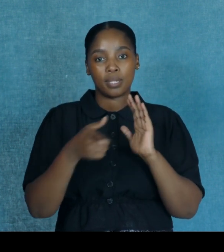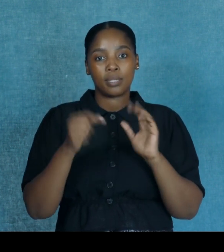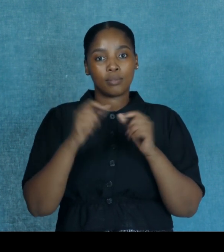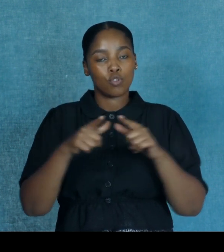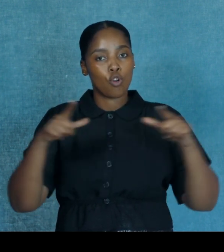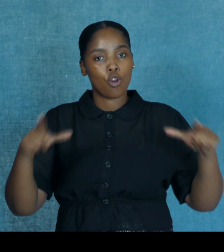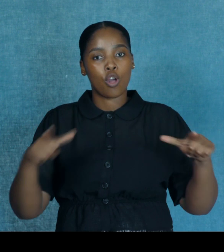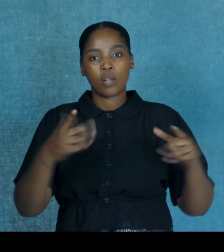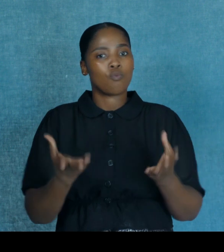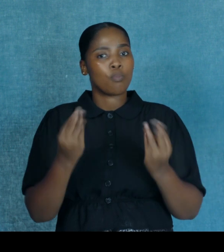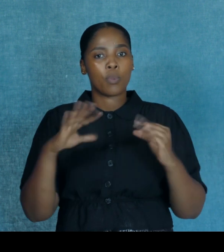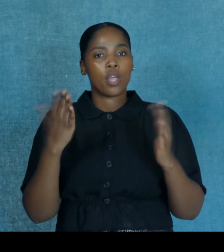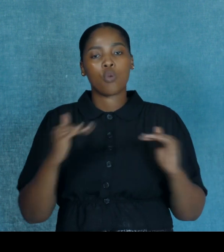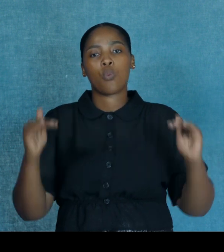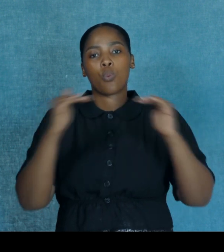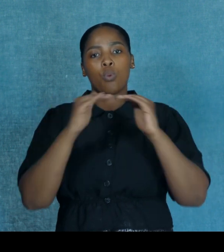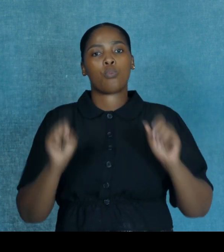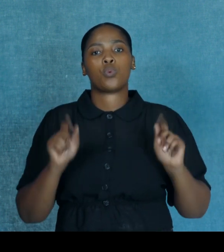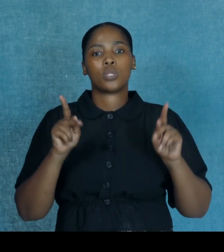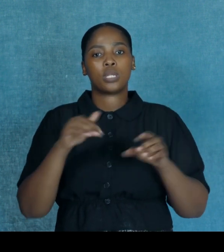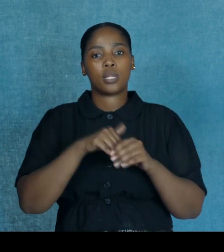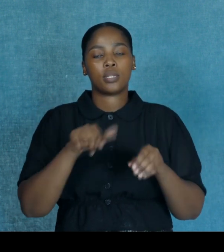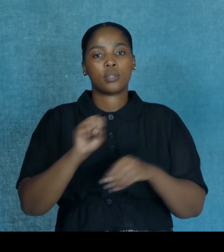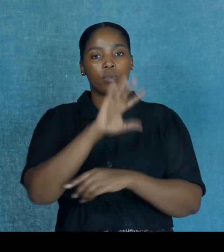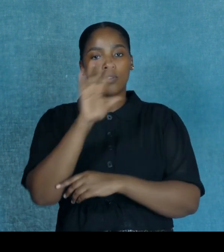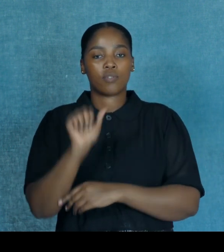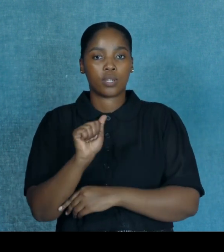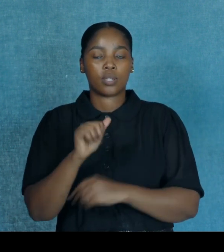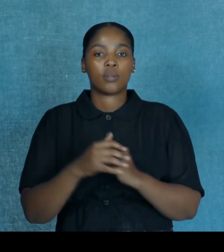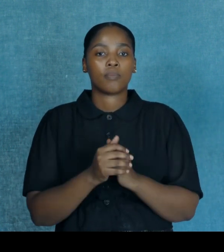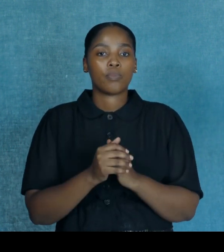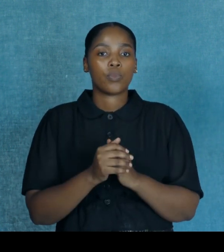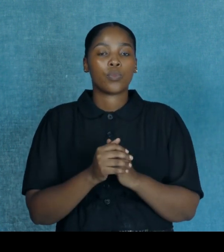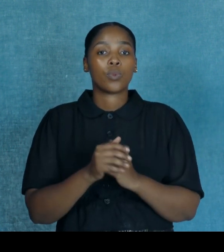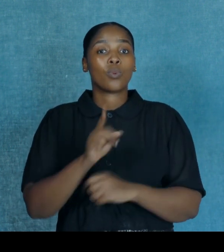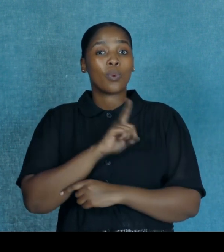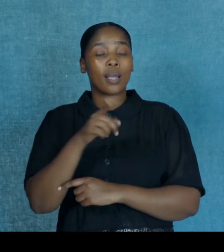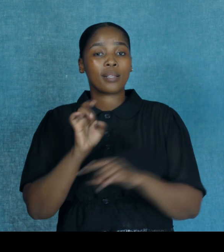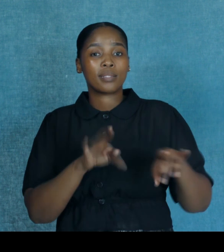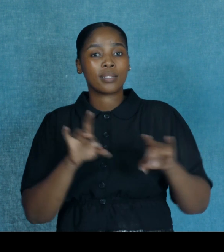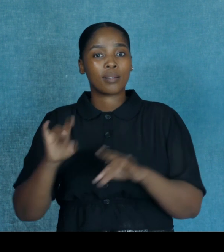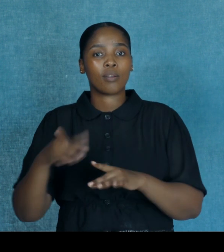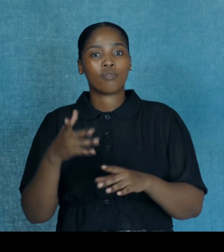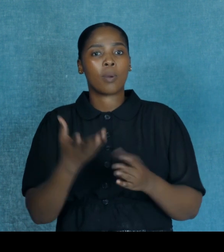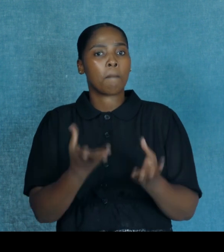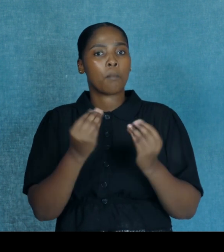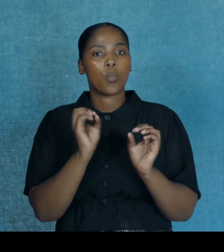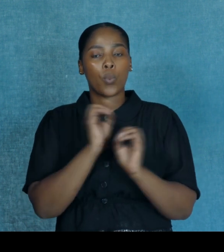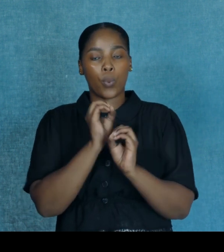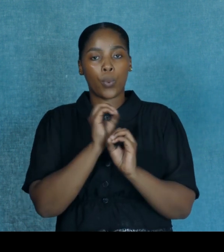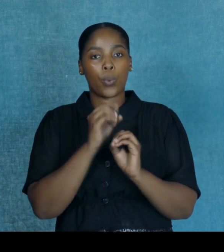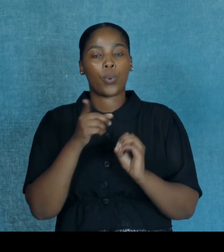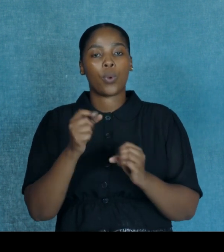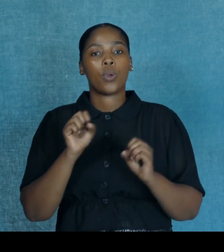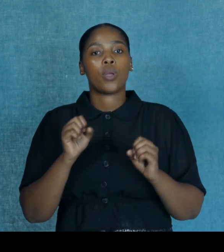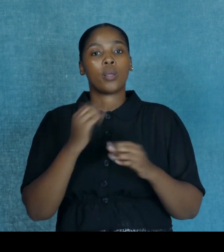equal opportunities in South Africa. As a result, persons with disabilities struggle to find employment in the open labour